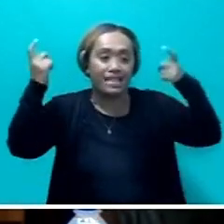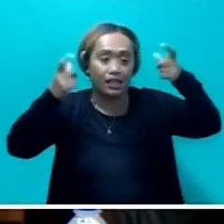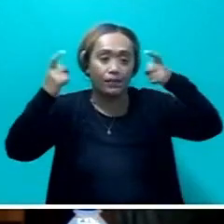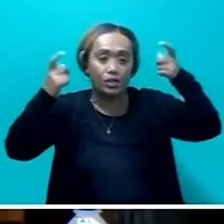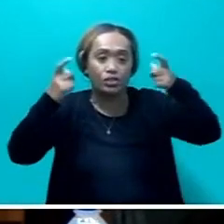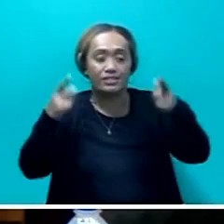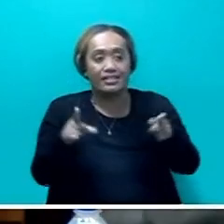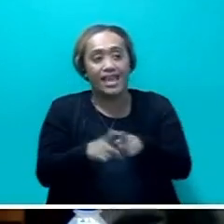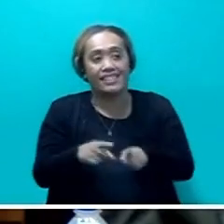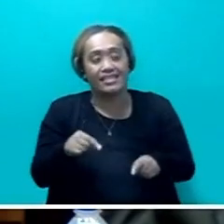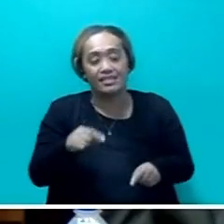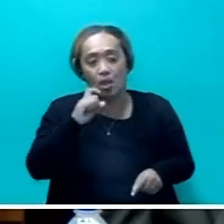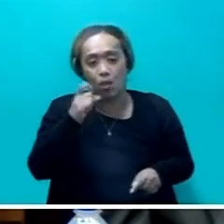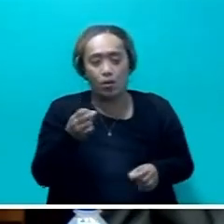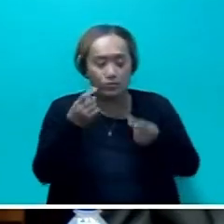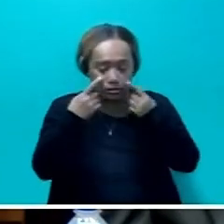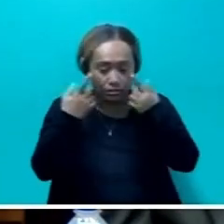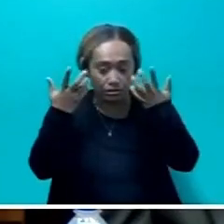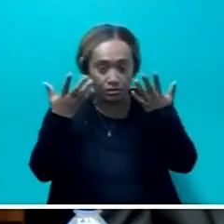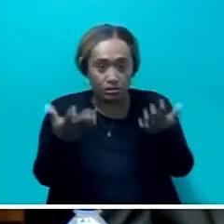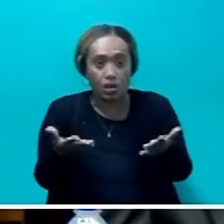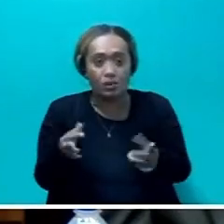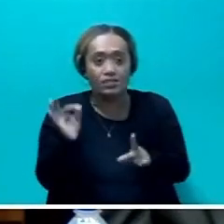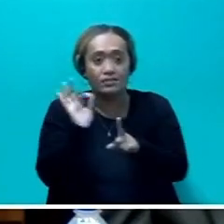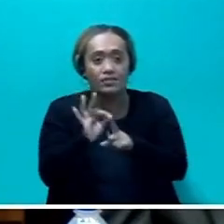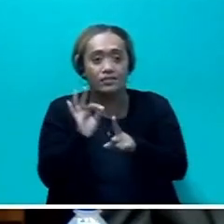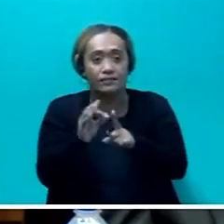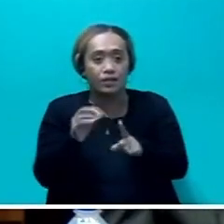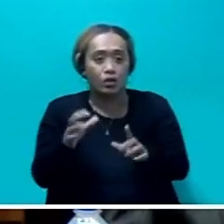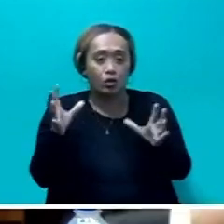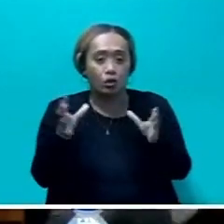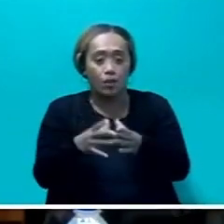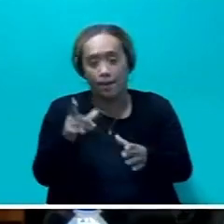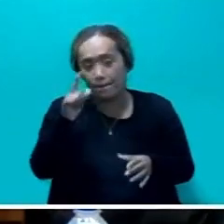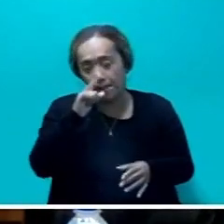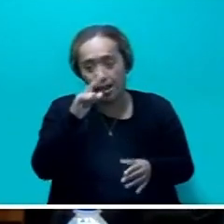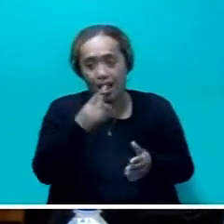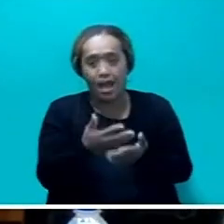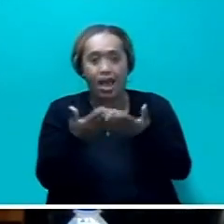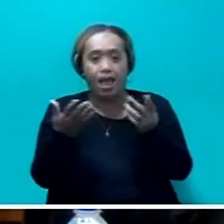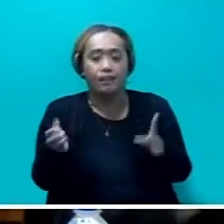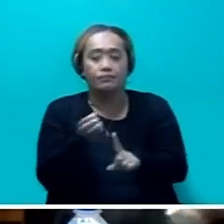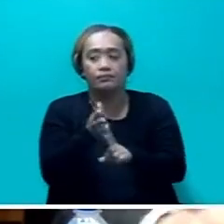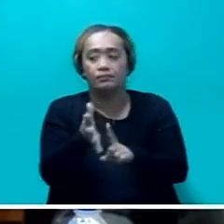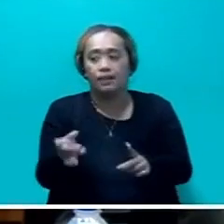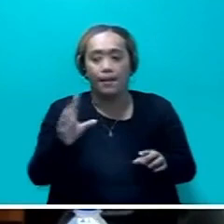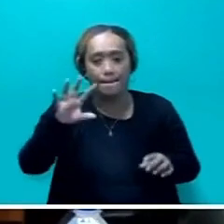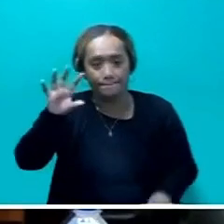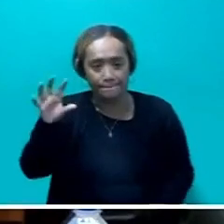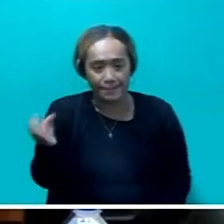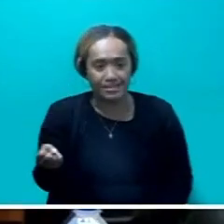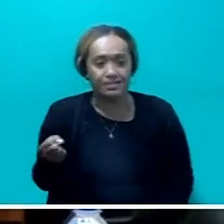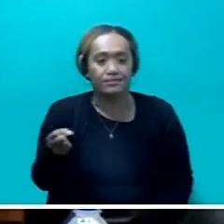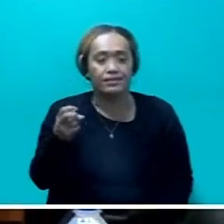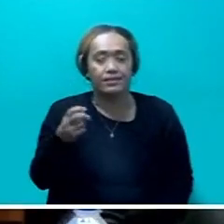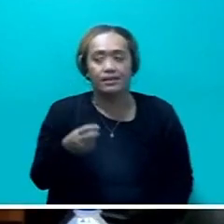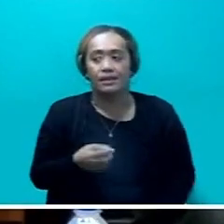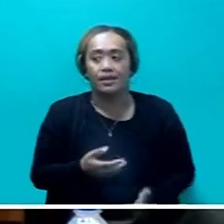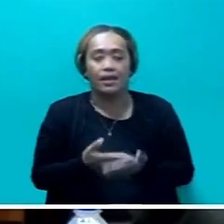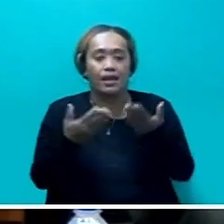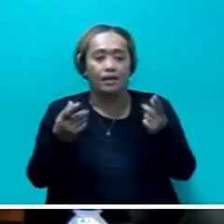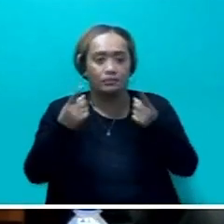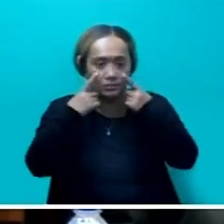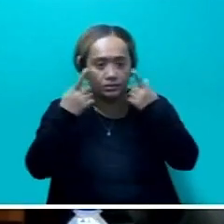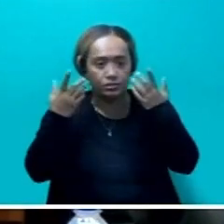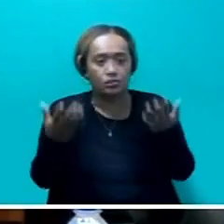this, highlighting a specific group of people in all their diversity, must be the